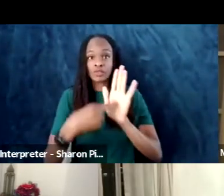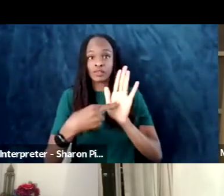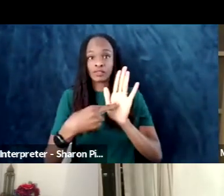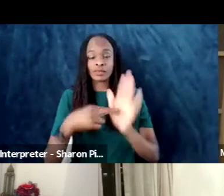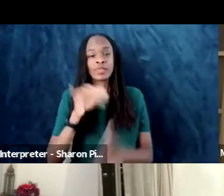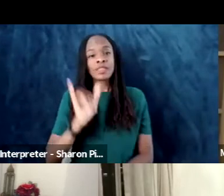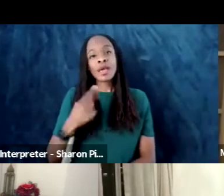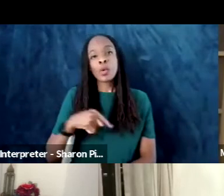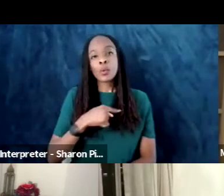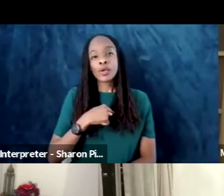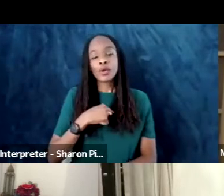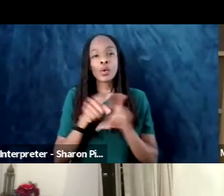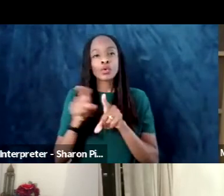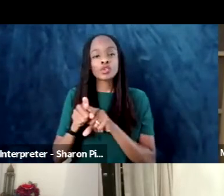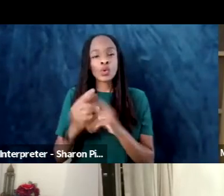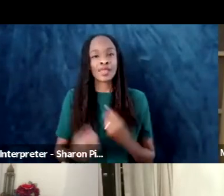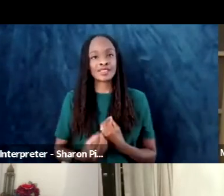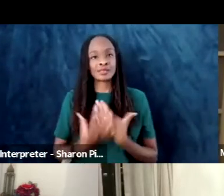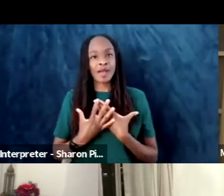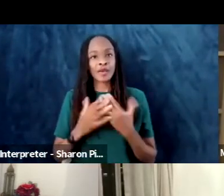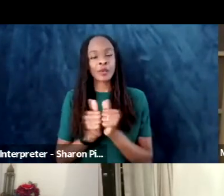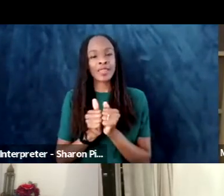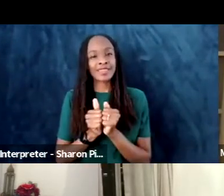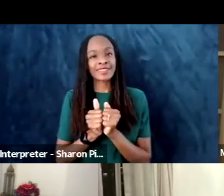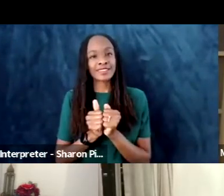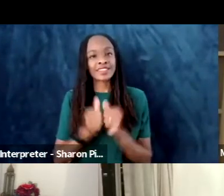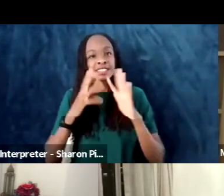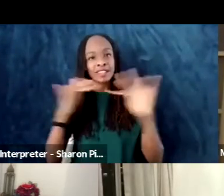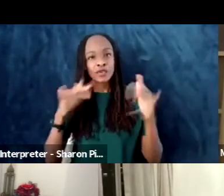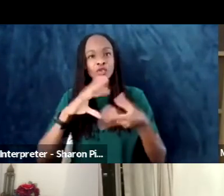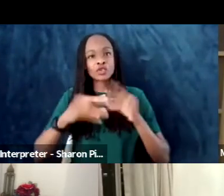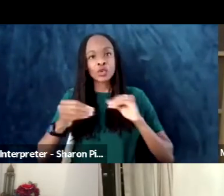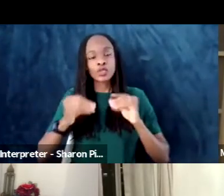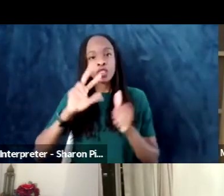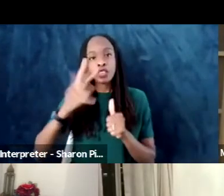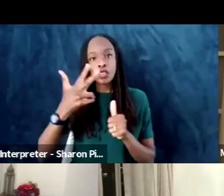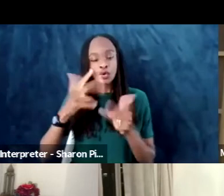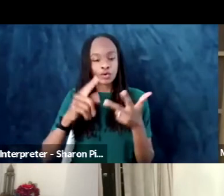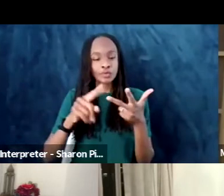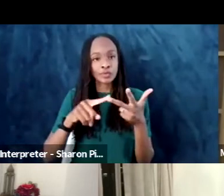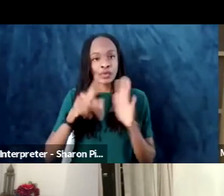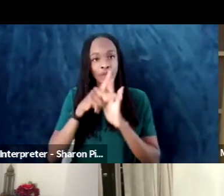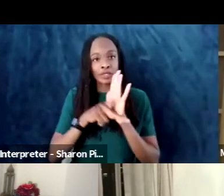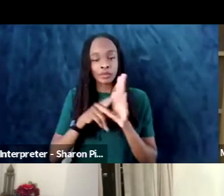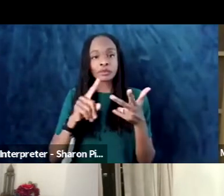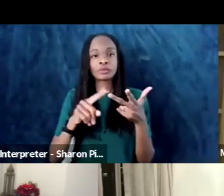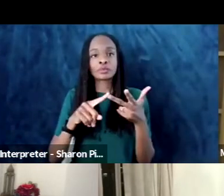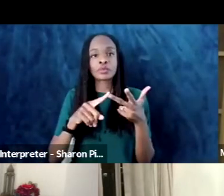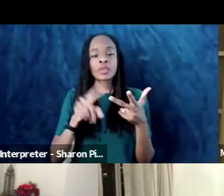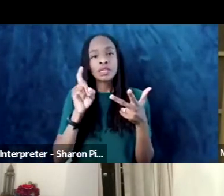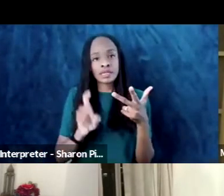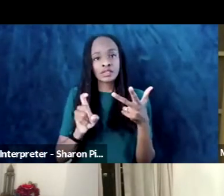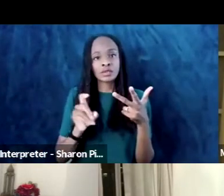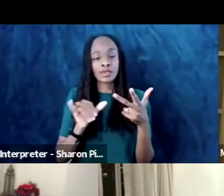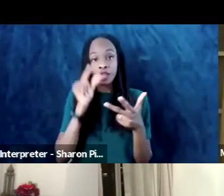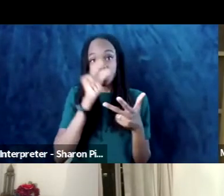also inspiring with diverse stories. Which brings me to the third principle, which is that you need to, and as Google,